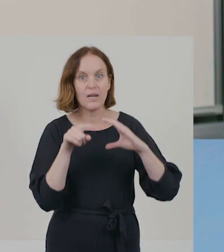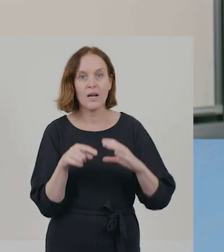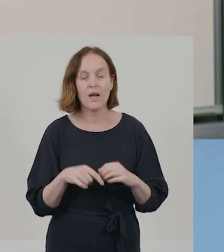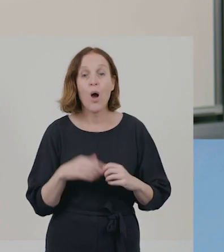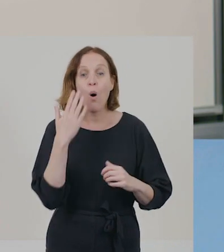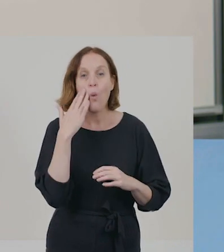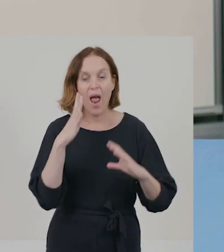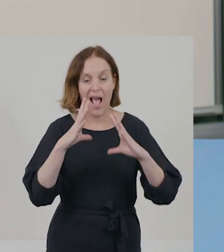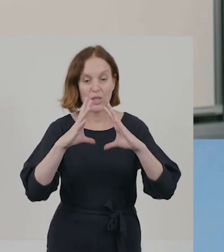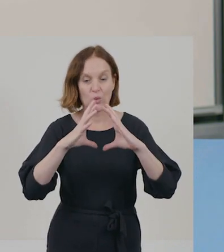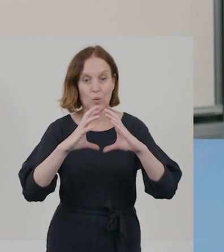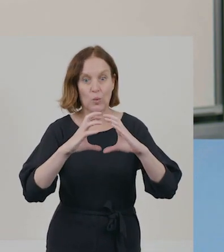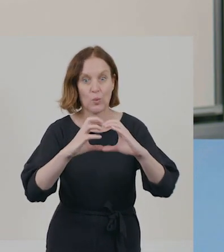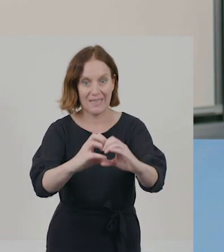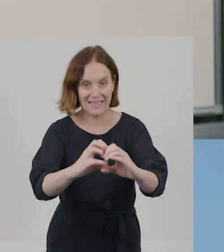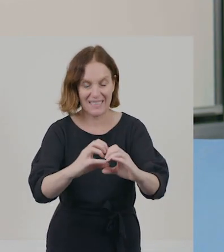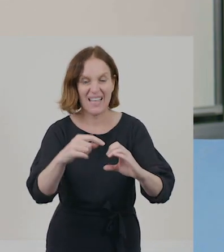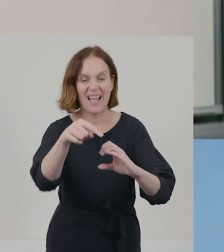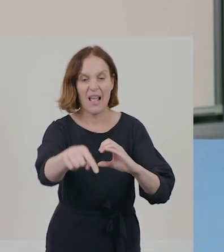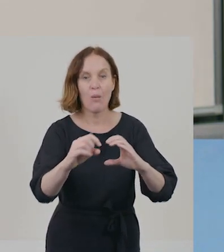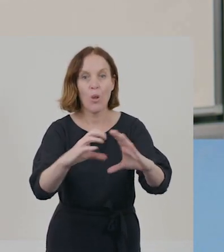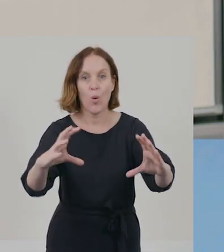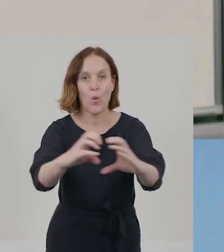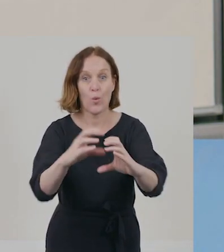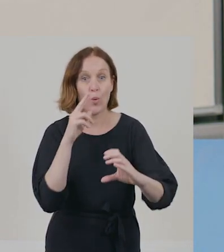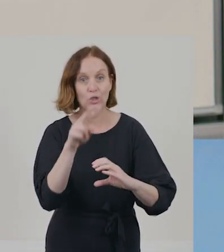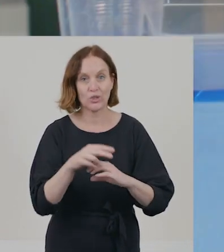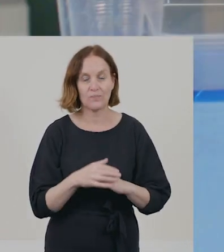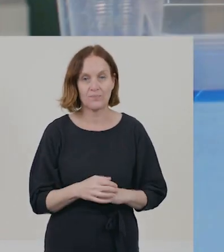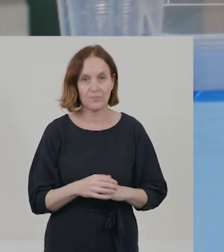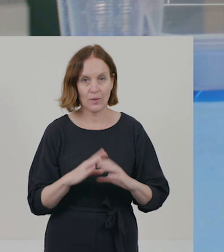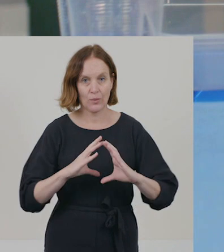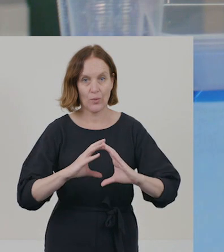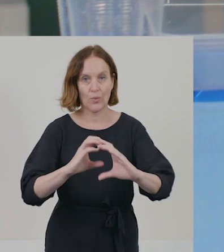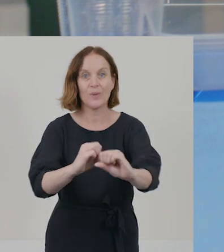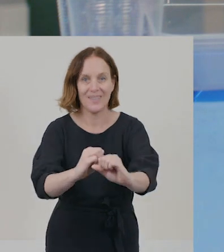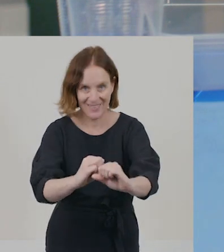what happens when I squeeze it out into the joining balloon.